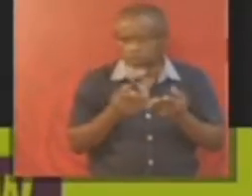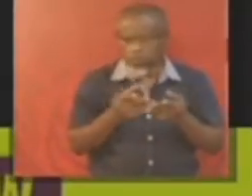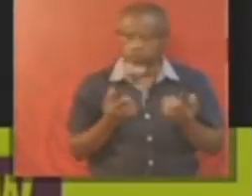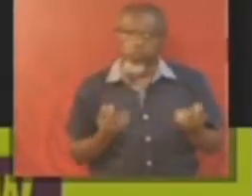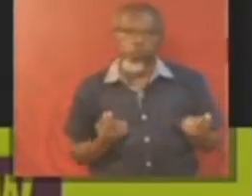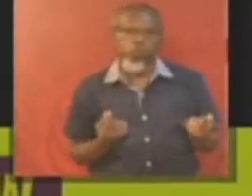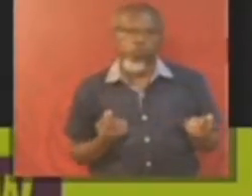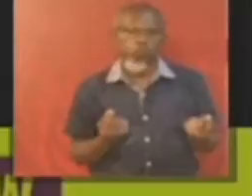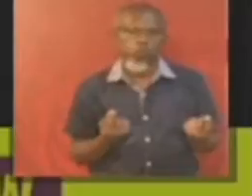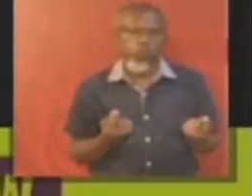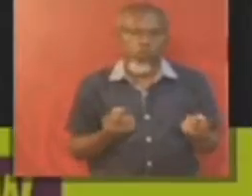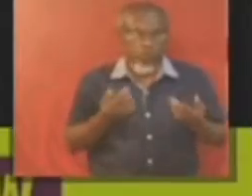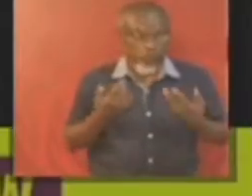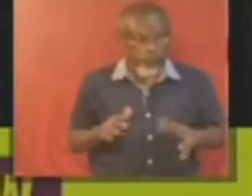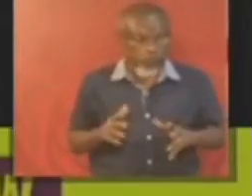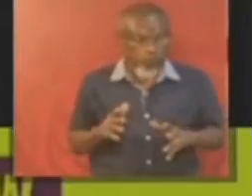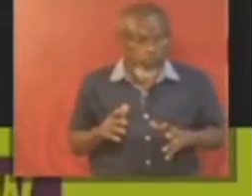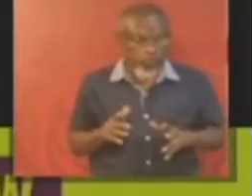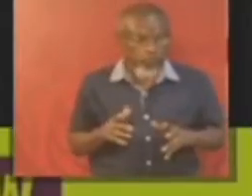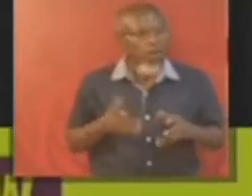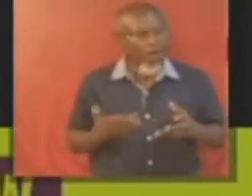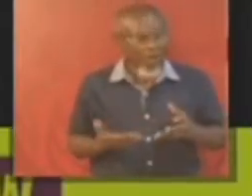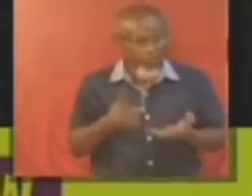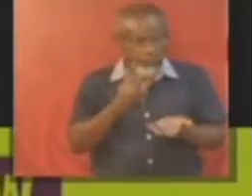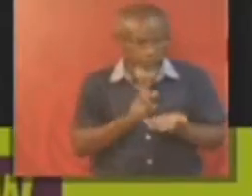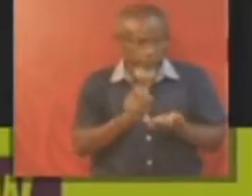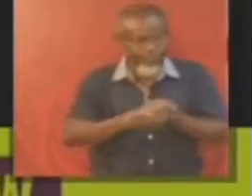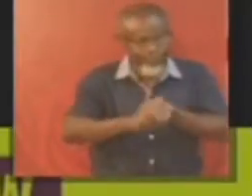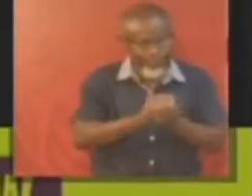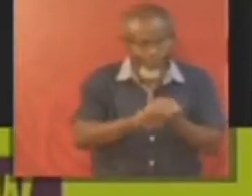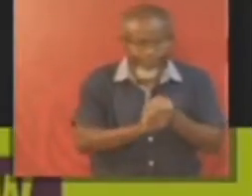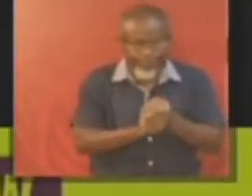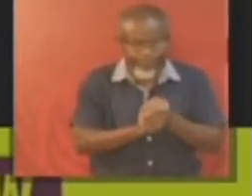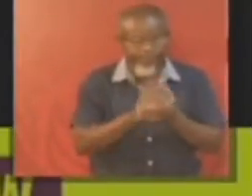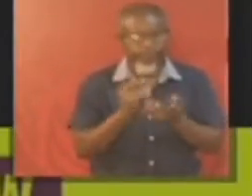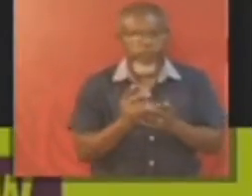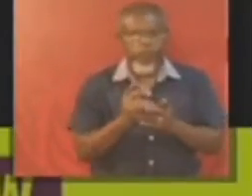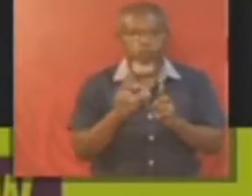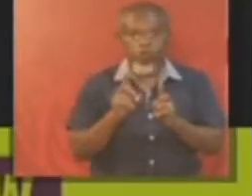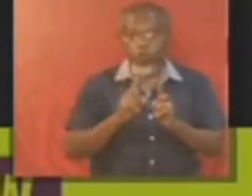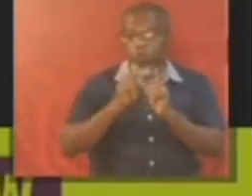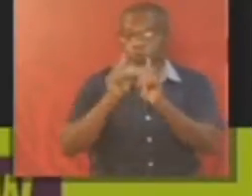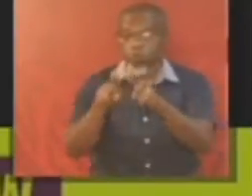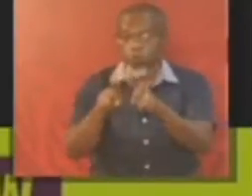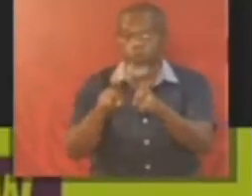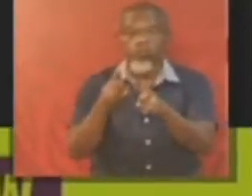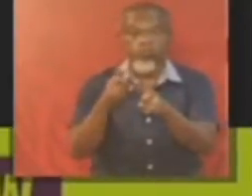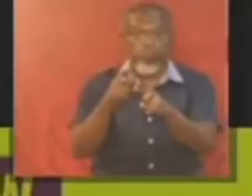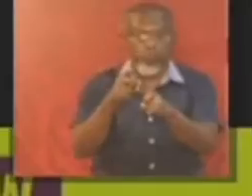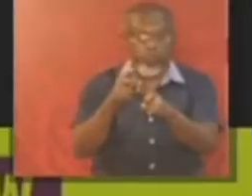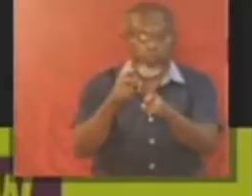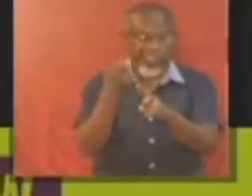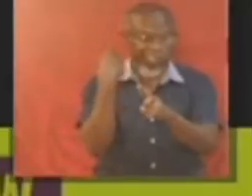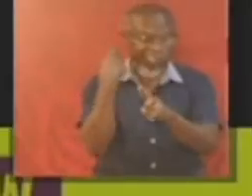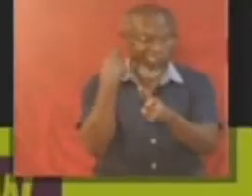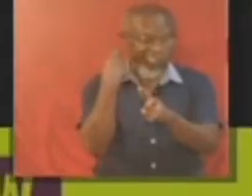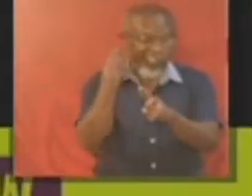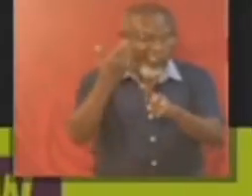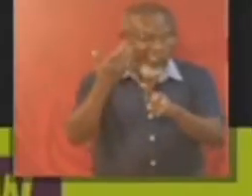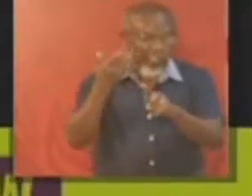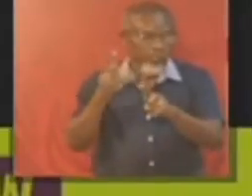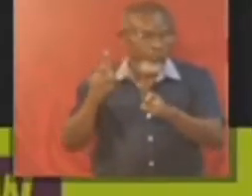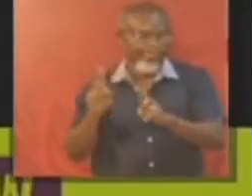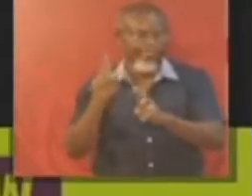need to sanitize your hands again. As you leave the taxi or the bus and you're starting to walk home, sanitize again because you would have touched